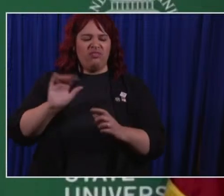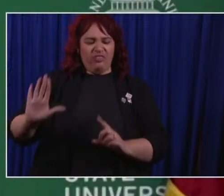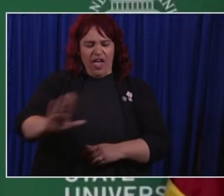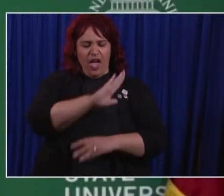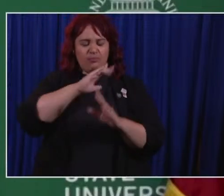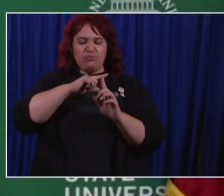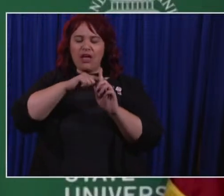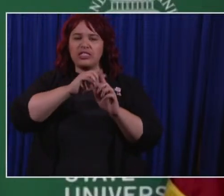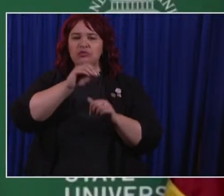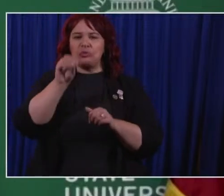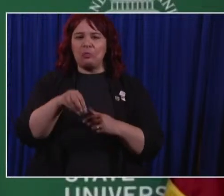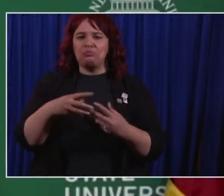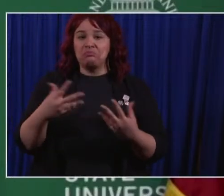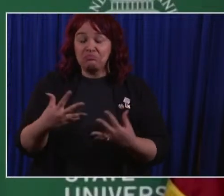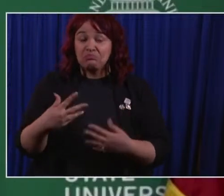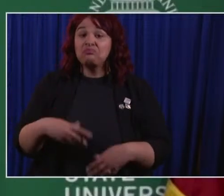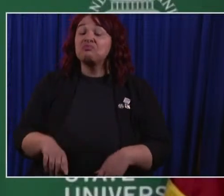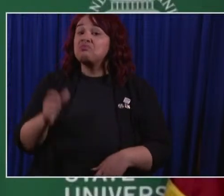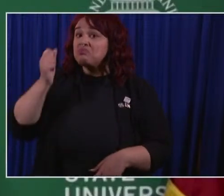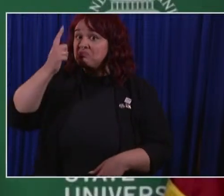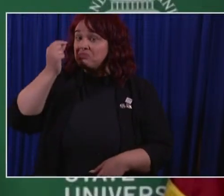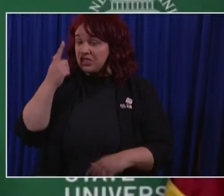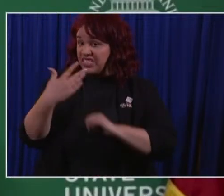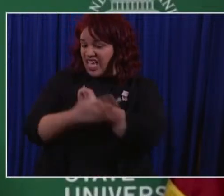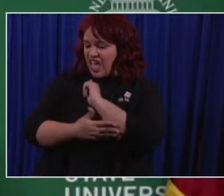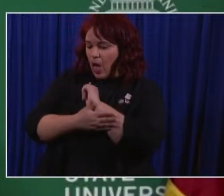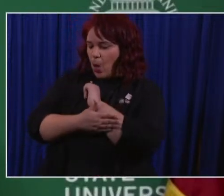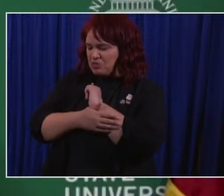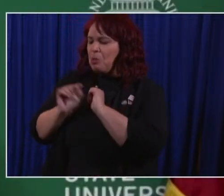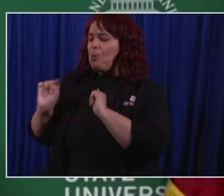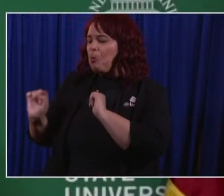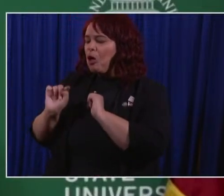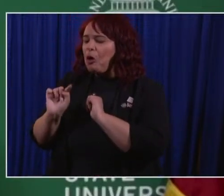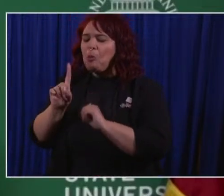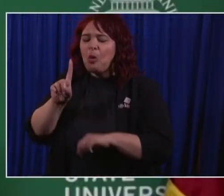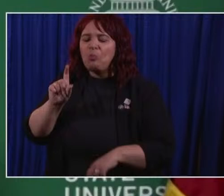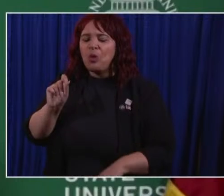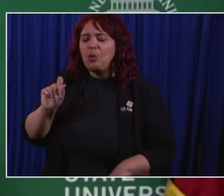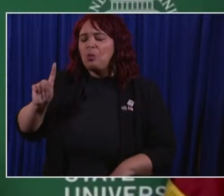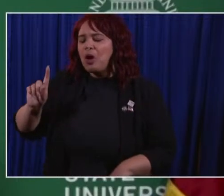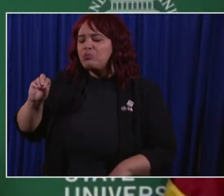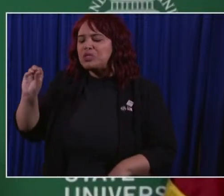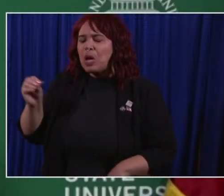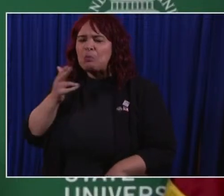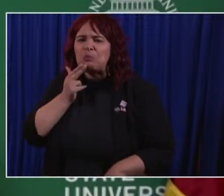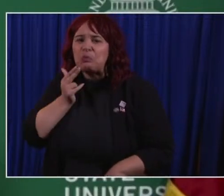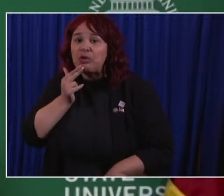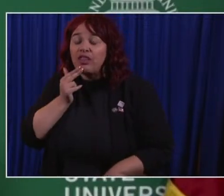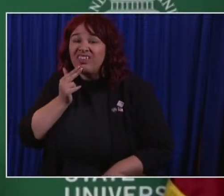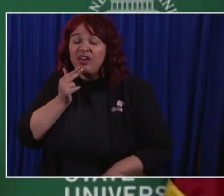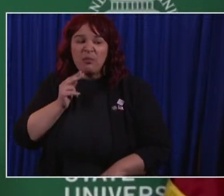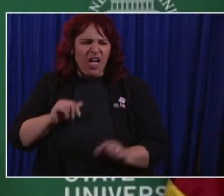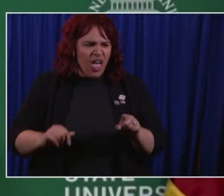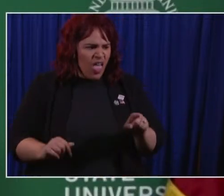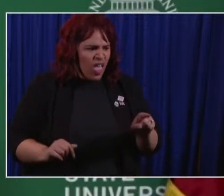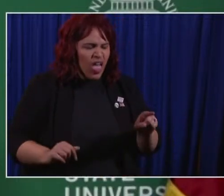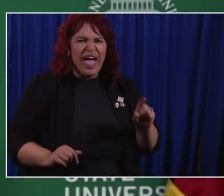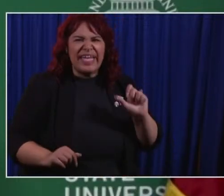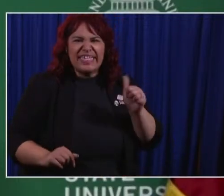some counties are as low as 1.7% positivity rate and some are as high as 10.4%. Does